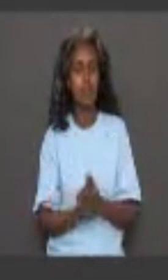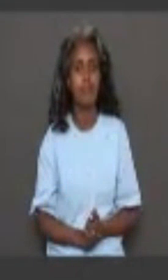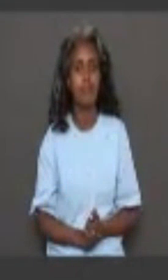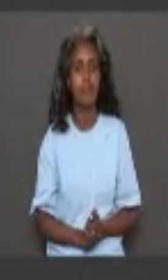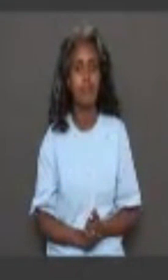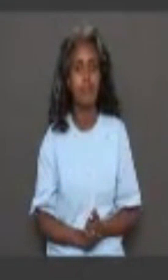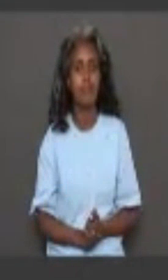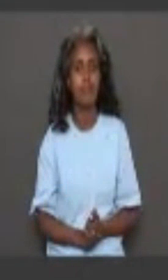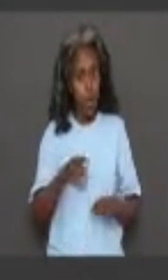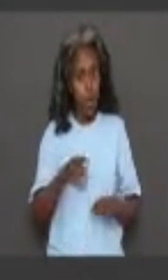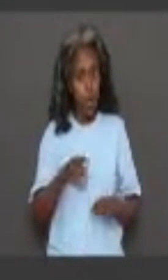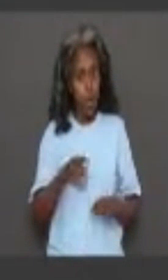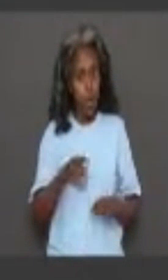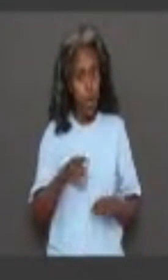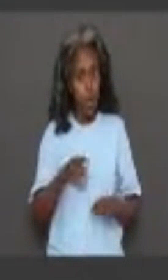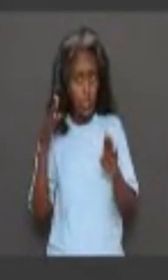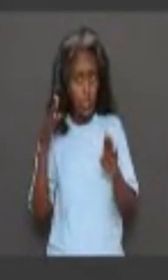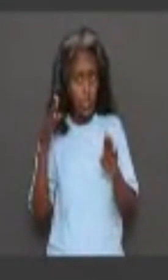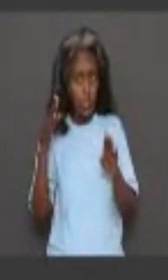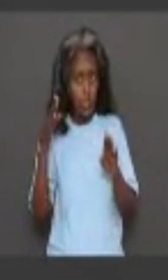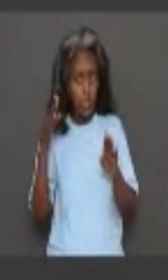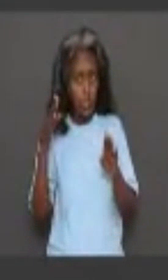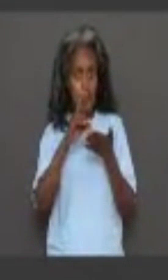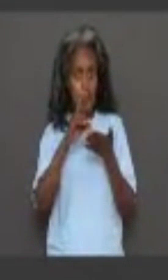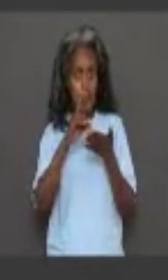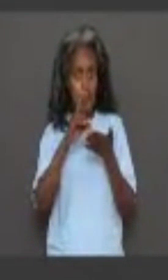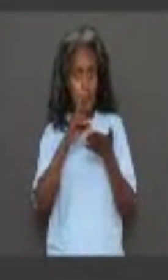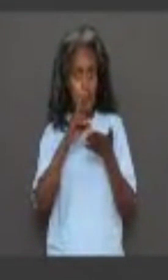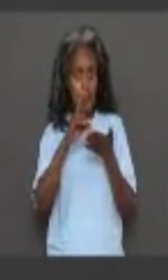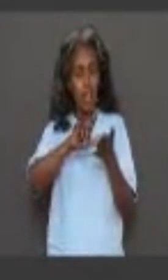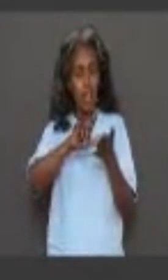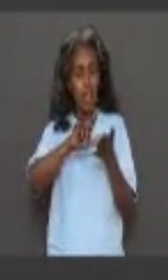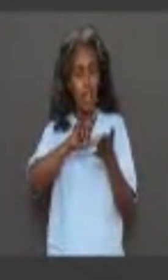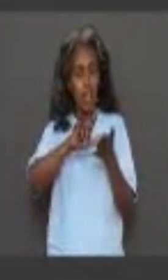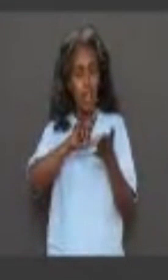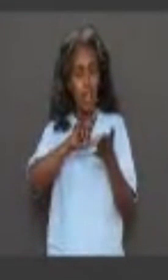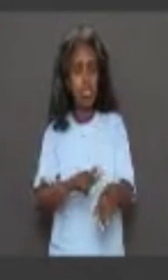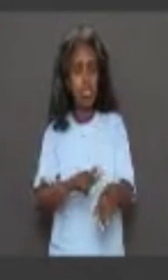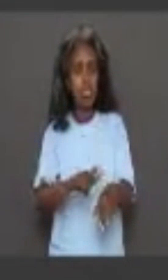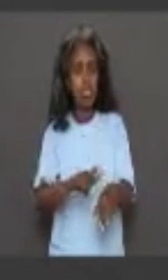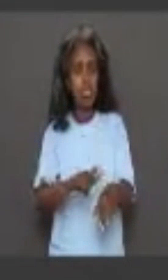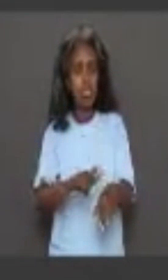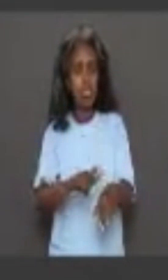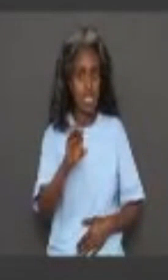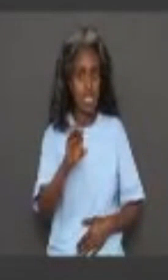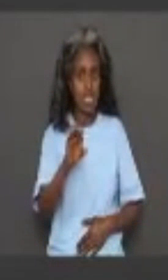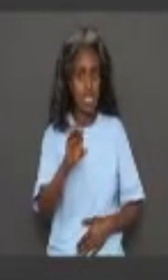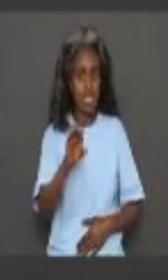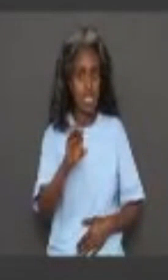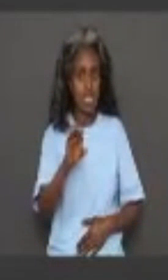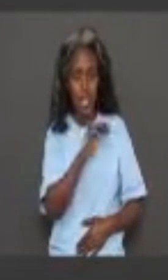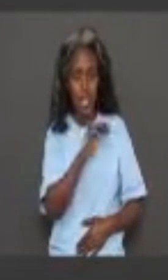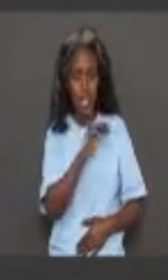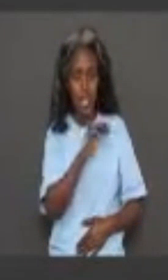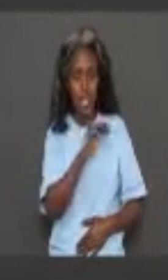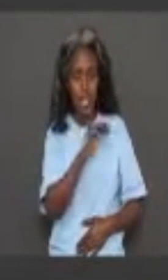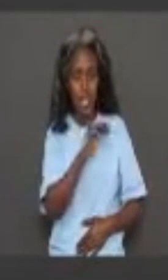We open a compass to the length of C and draw an